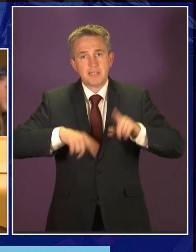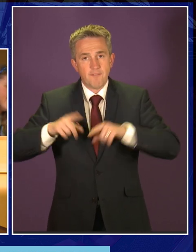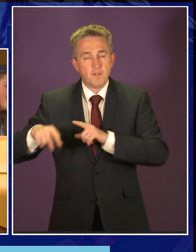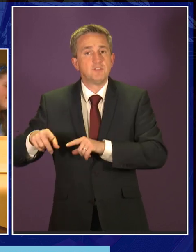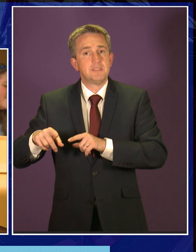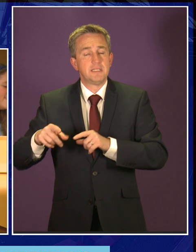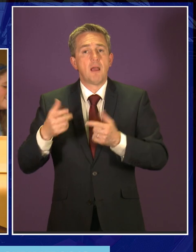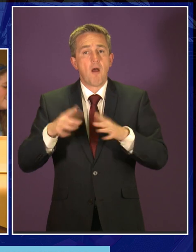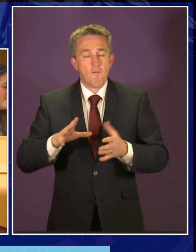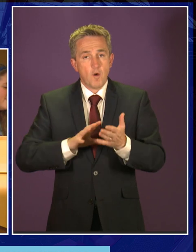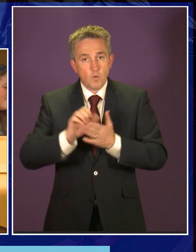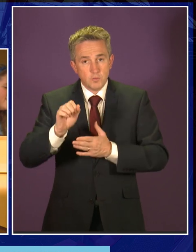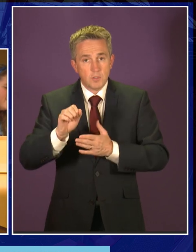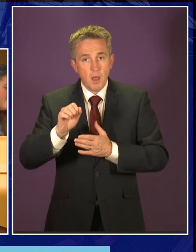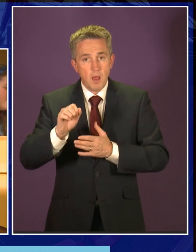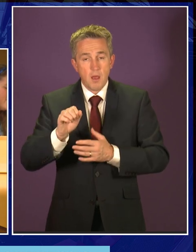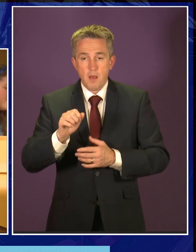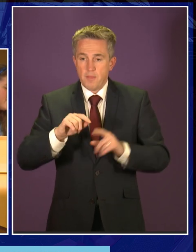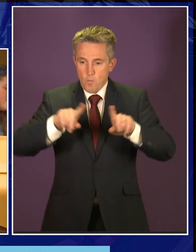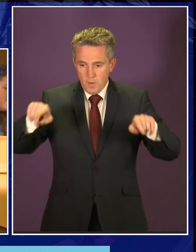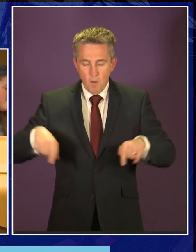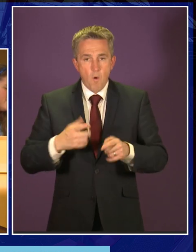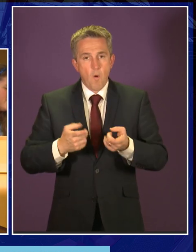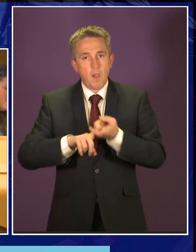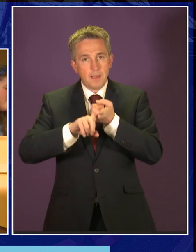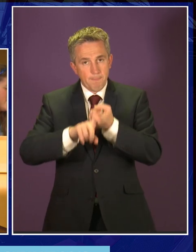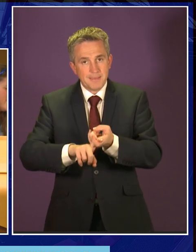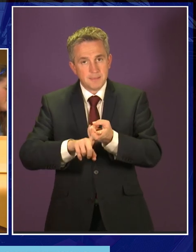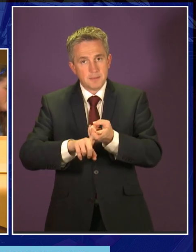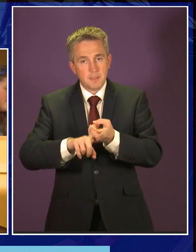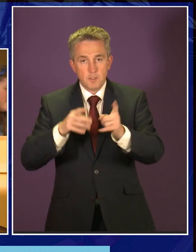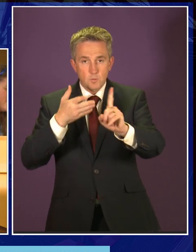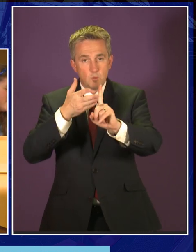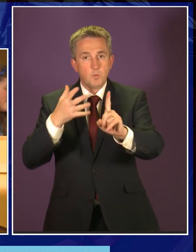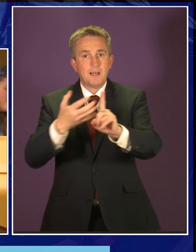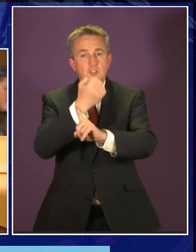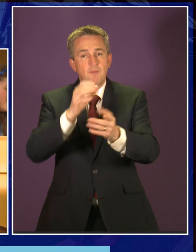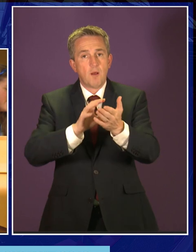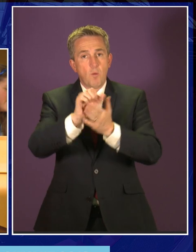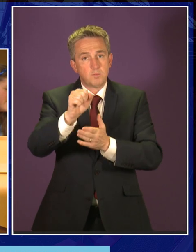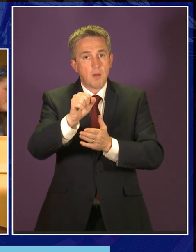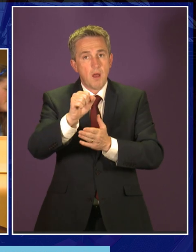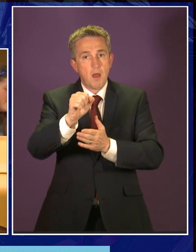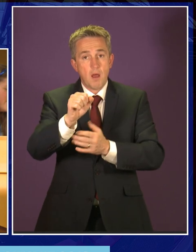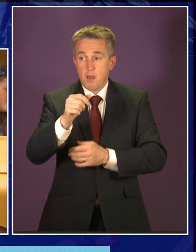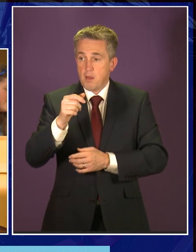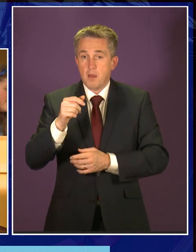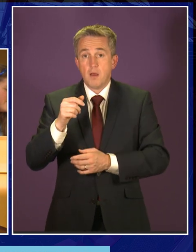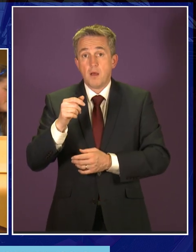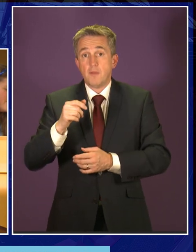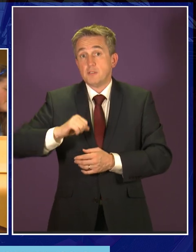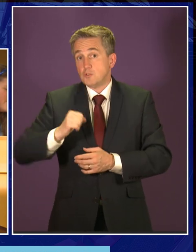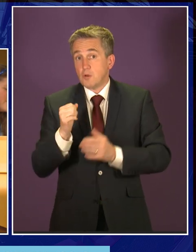remain committed to this aspect of binding humanity together through culture. The debate in the Scottish Parliament took us